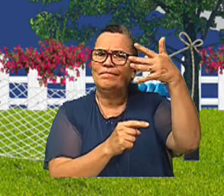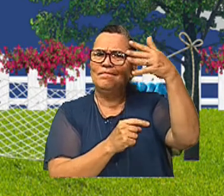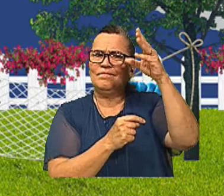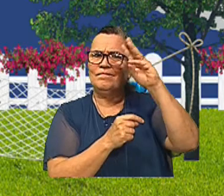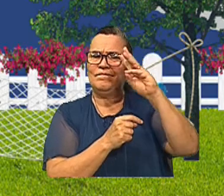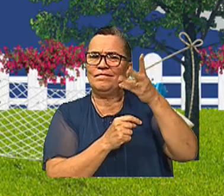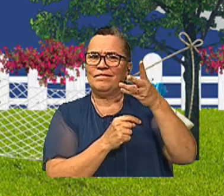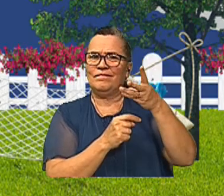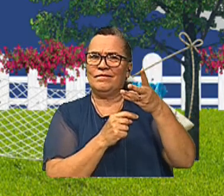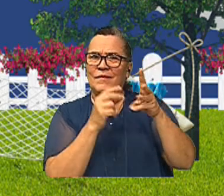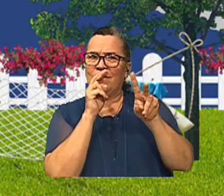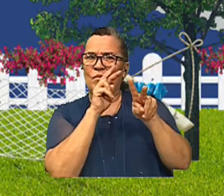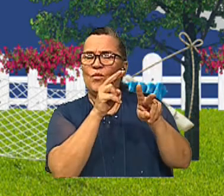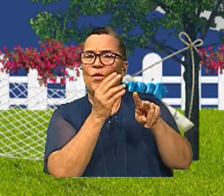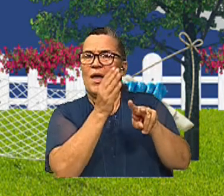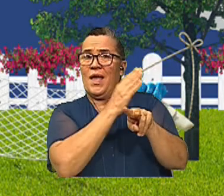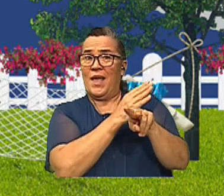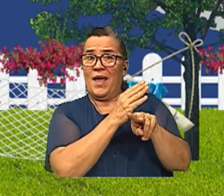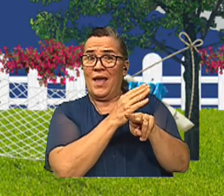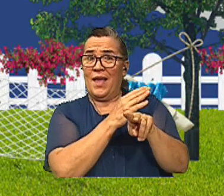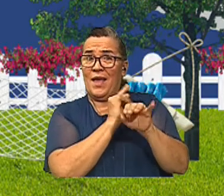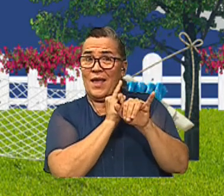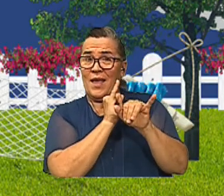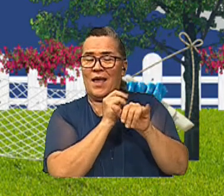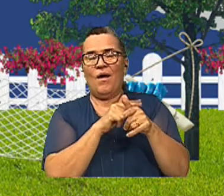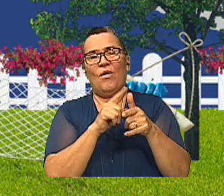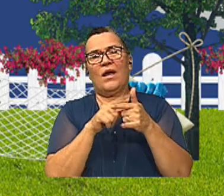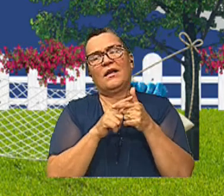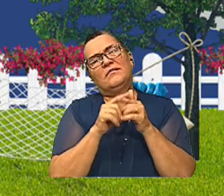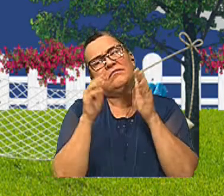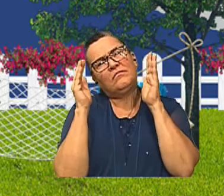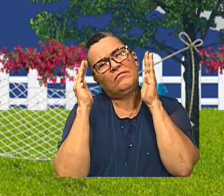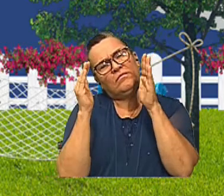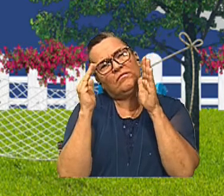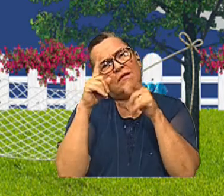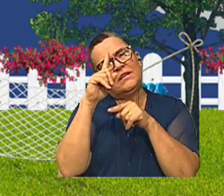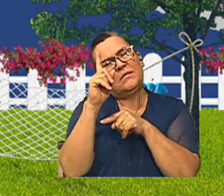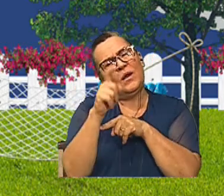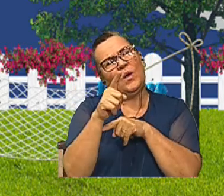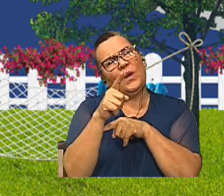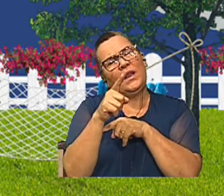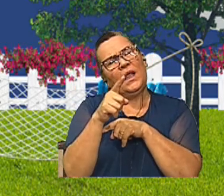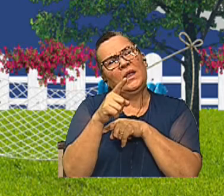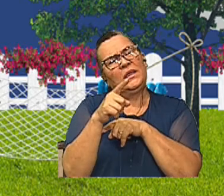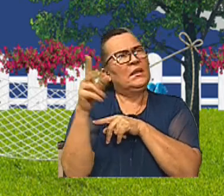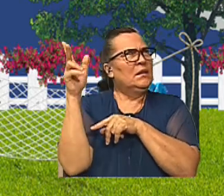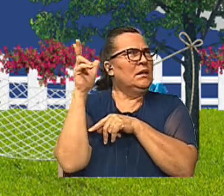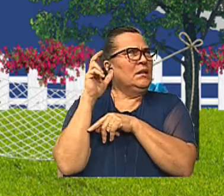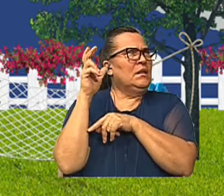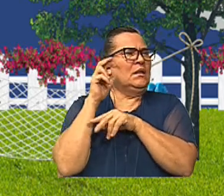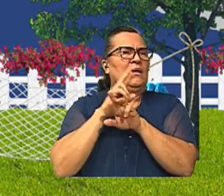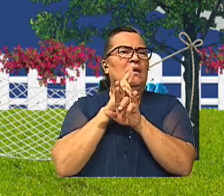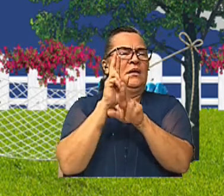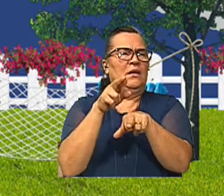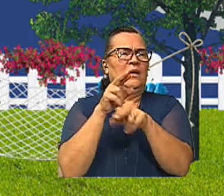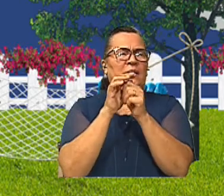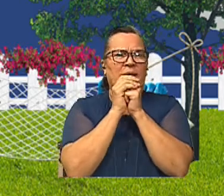we saw before, right? So let's pay attention to the questions. I want to hear your answers, right?